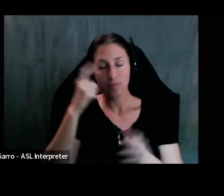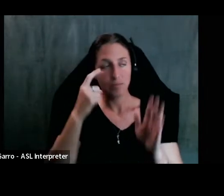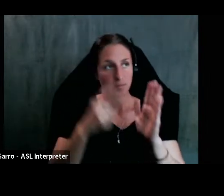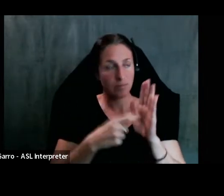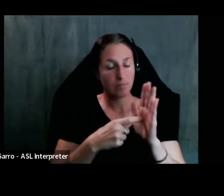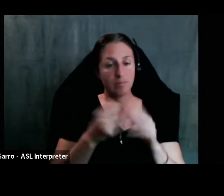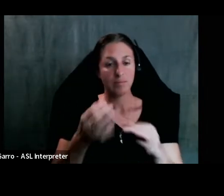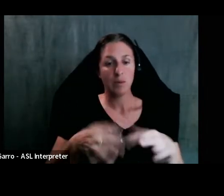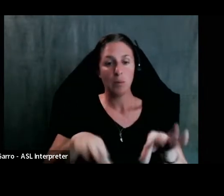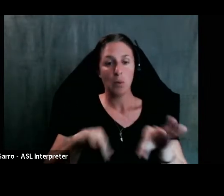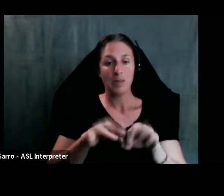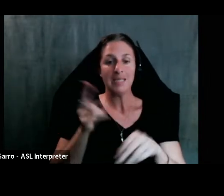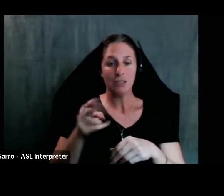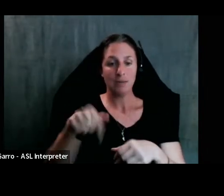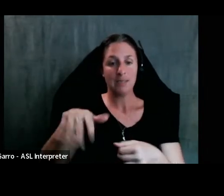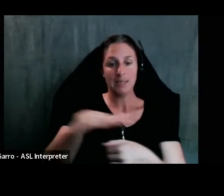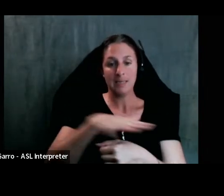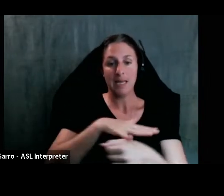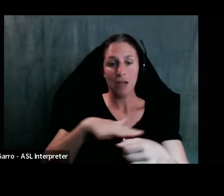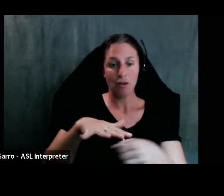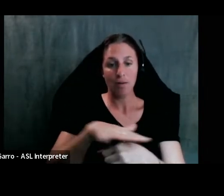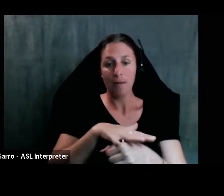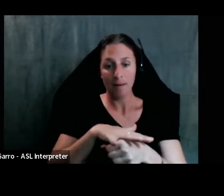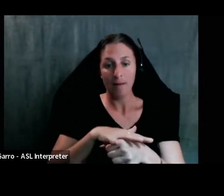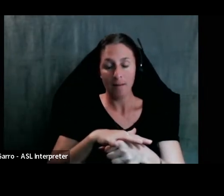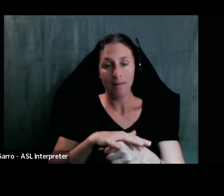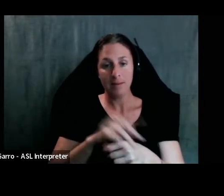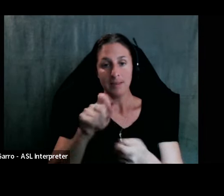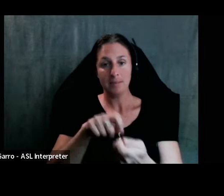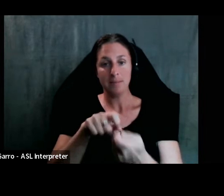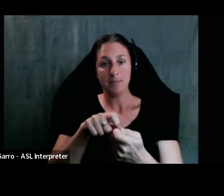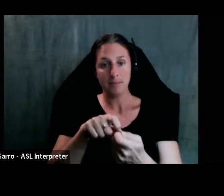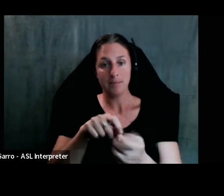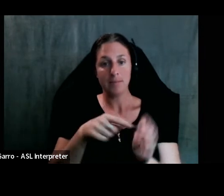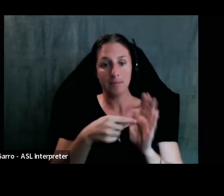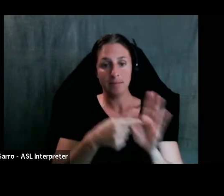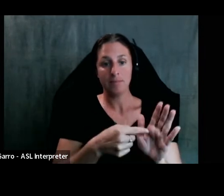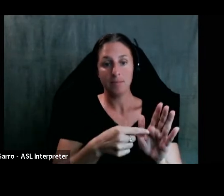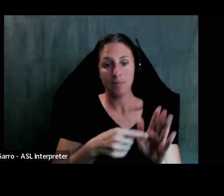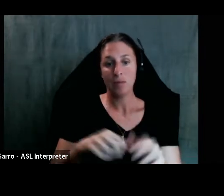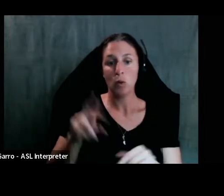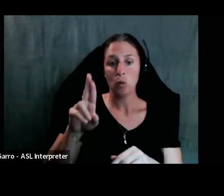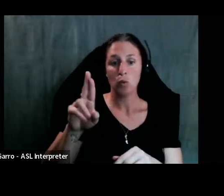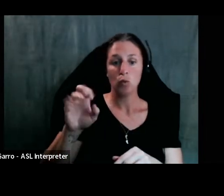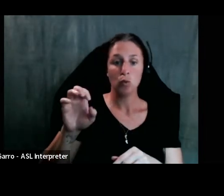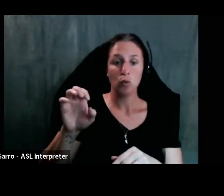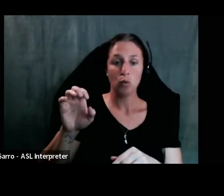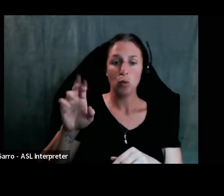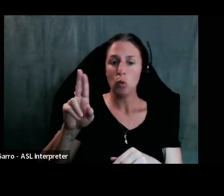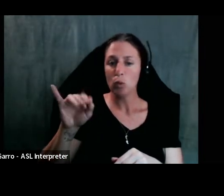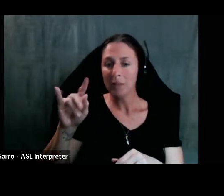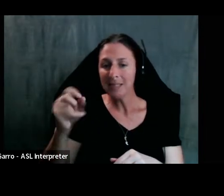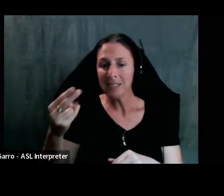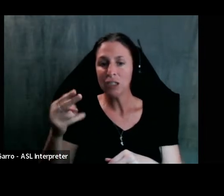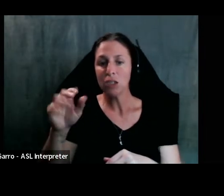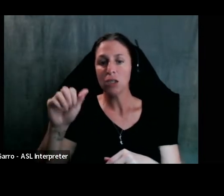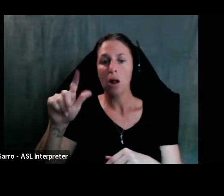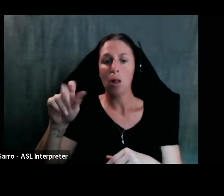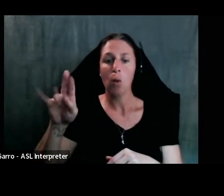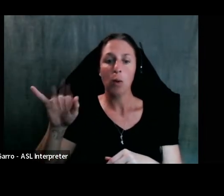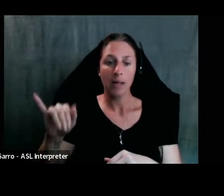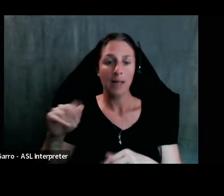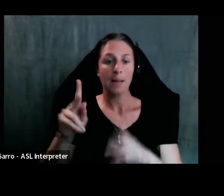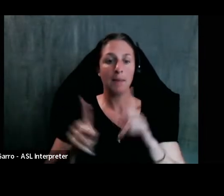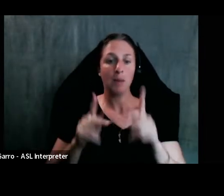the history of this area, particularly with regard to the Ramaytush Ohlone people who lived here first. And whereas the